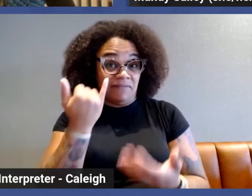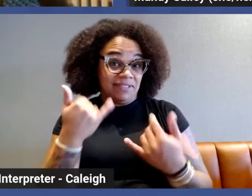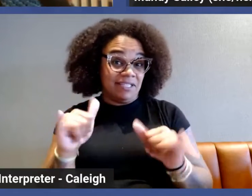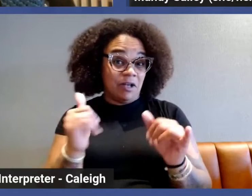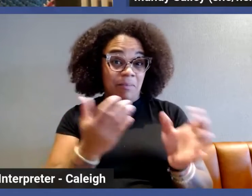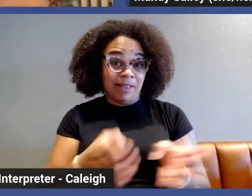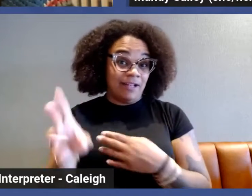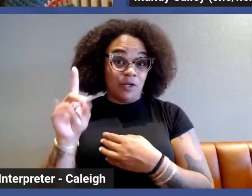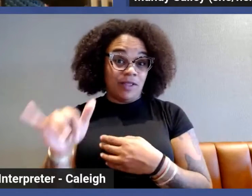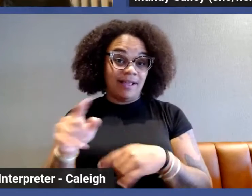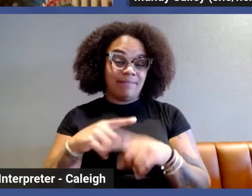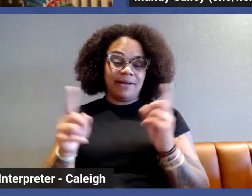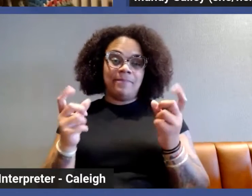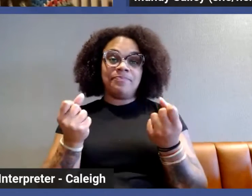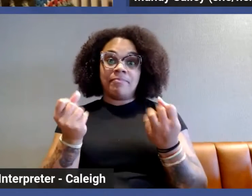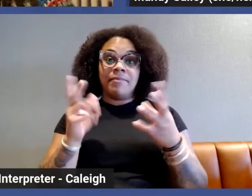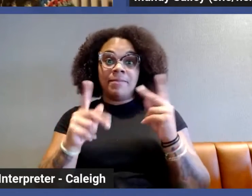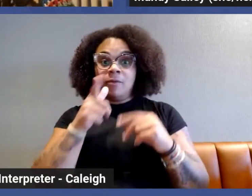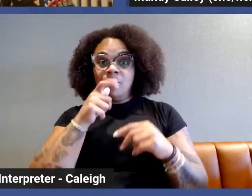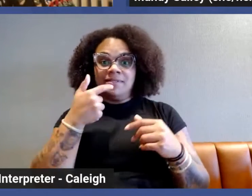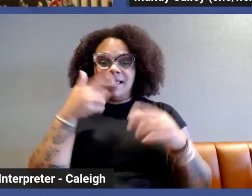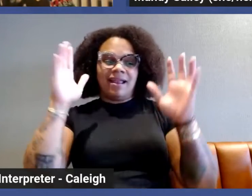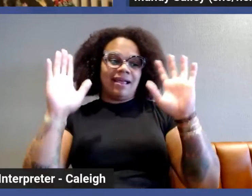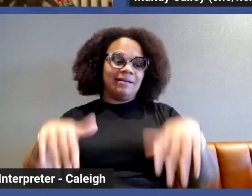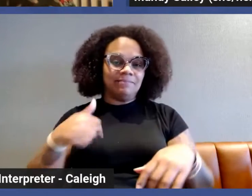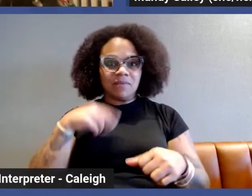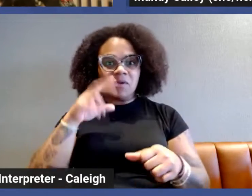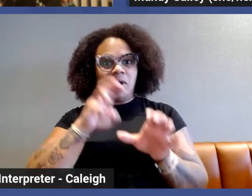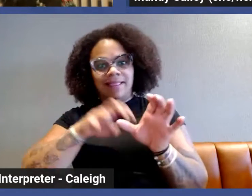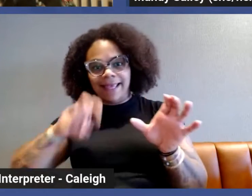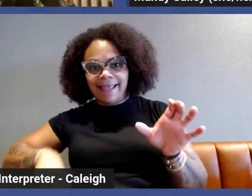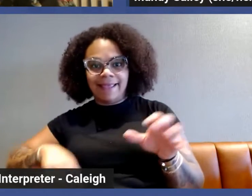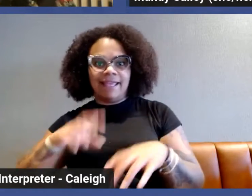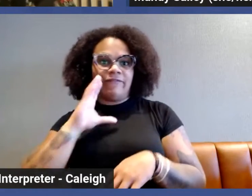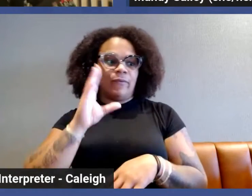all the people that said, well, that's it, we're leaving and we're gonna